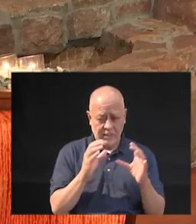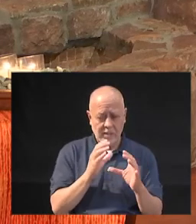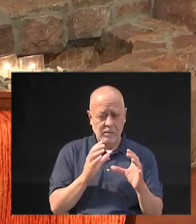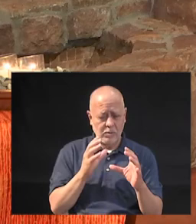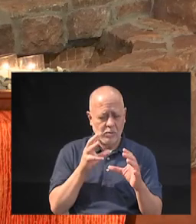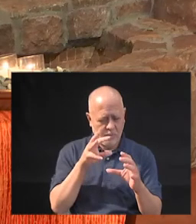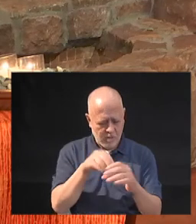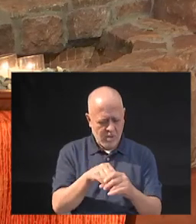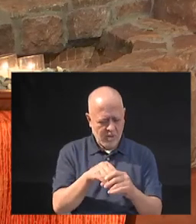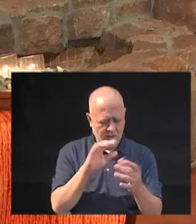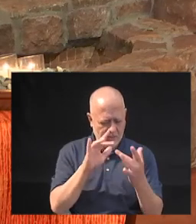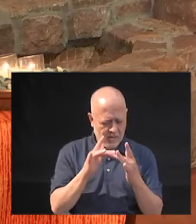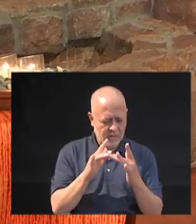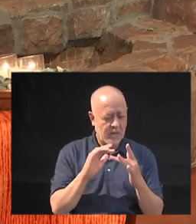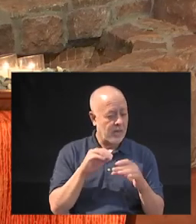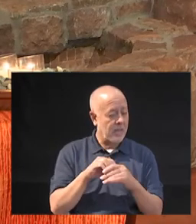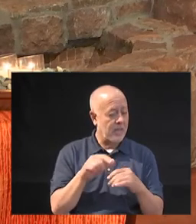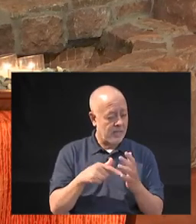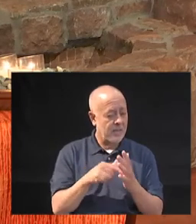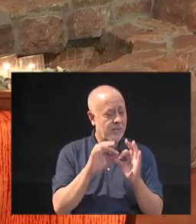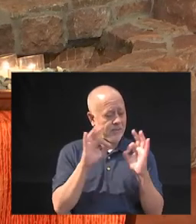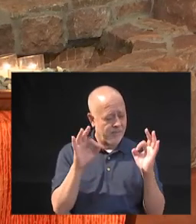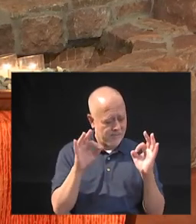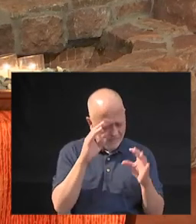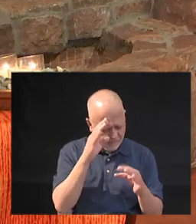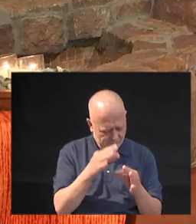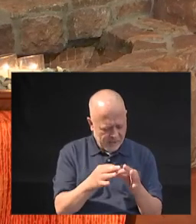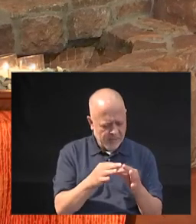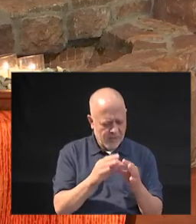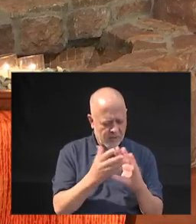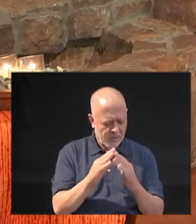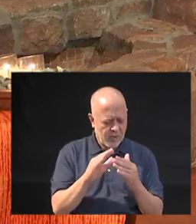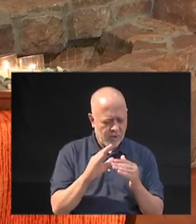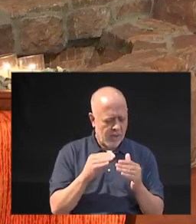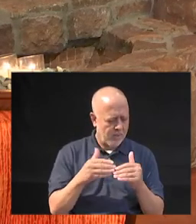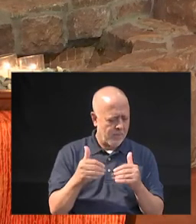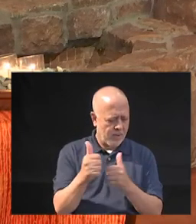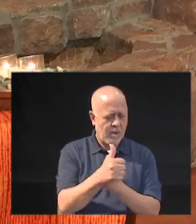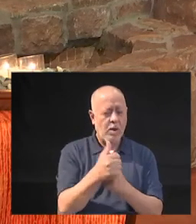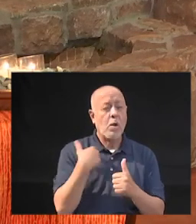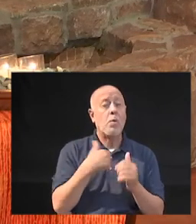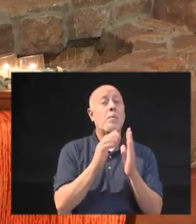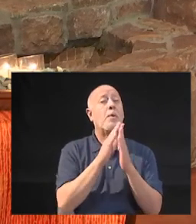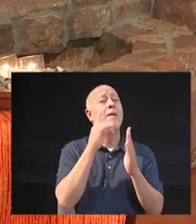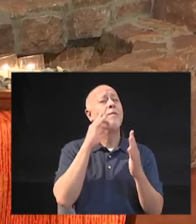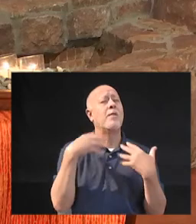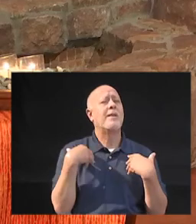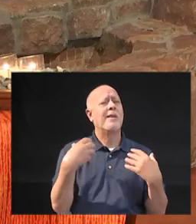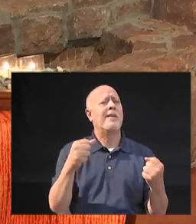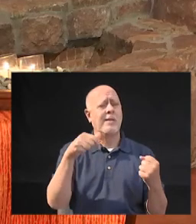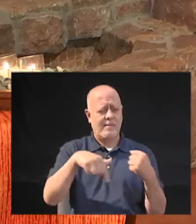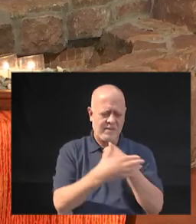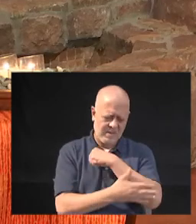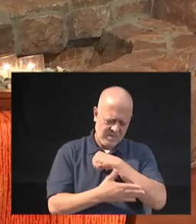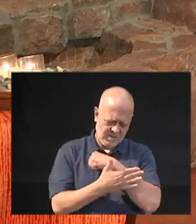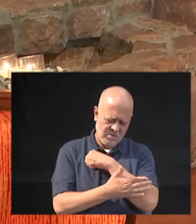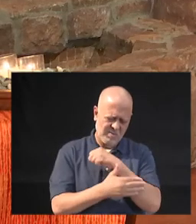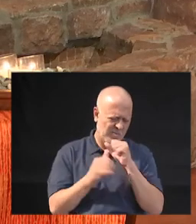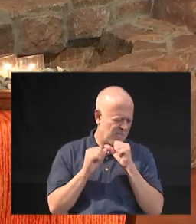connection in our faith community and beyond. And we pray also for the healing of our nation as we continue to